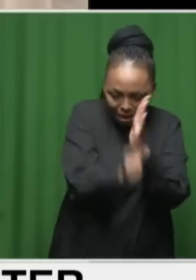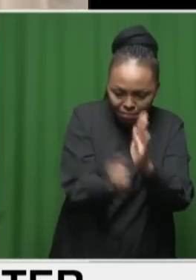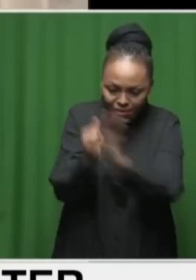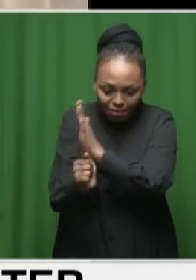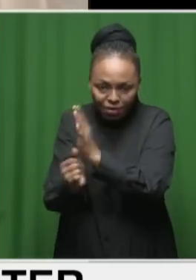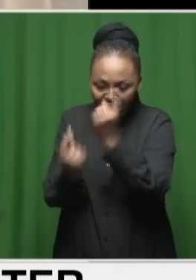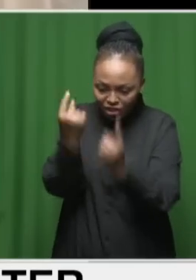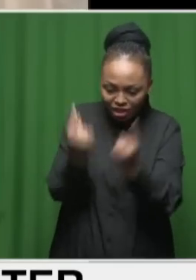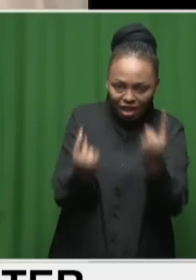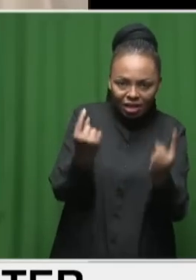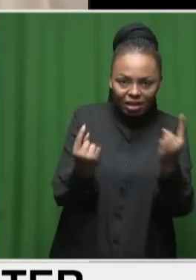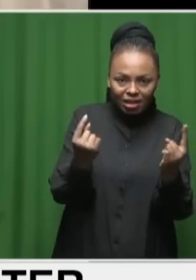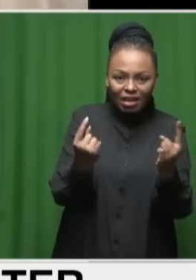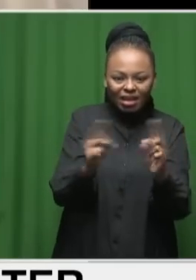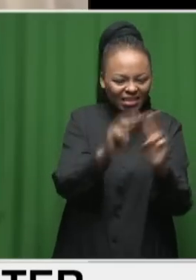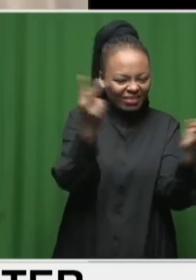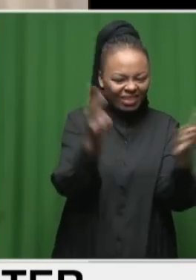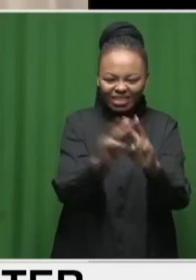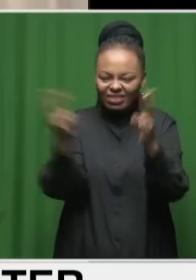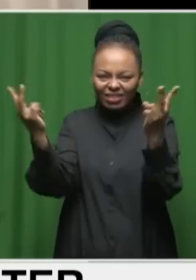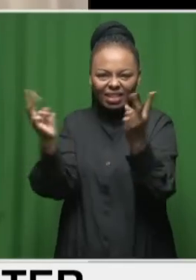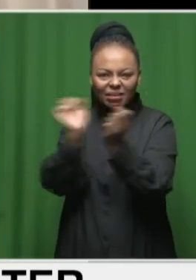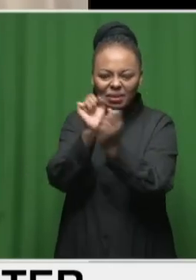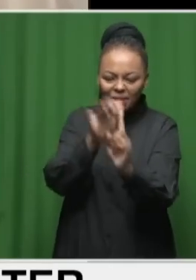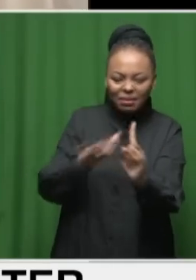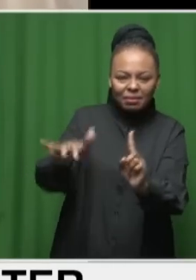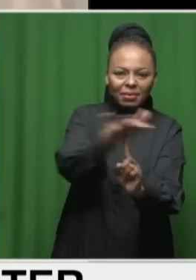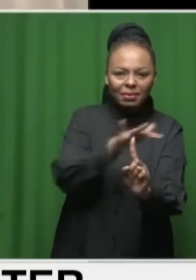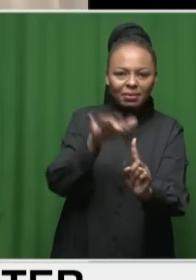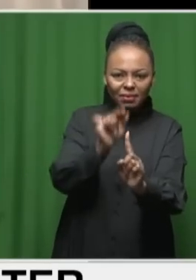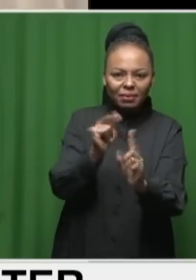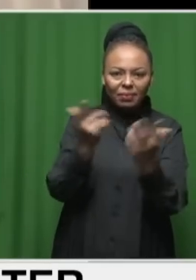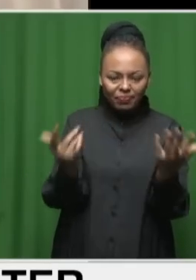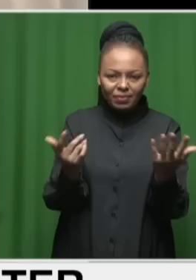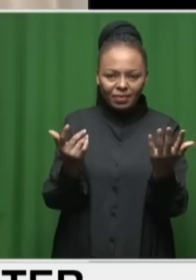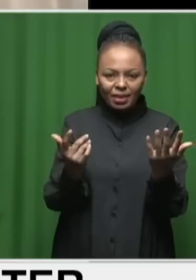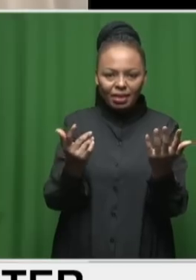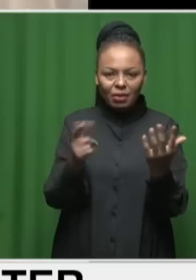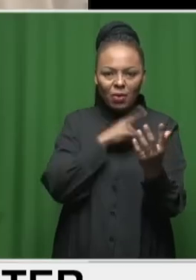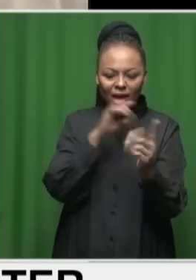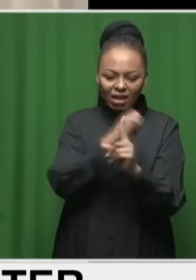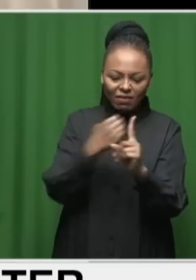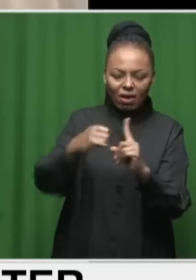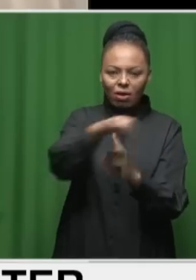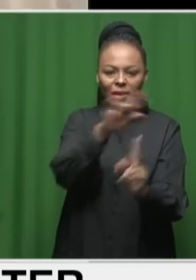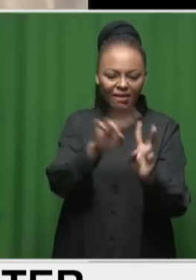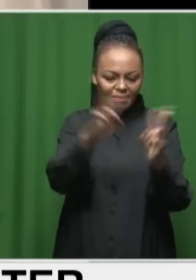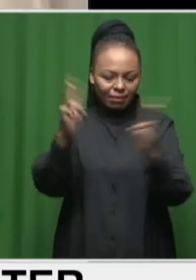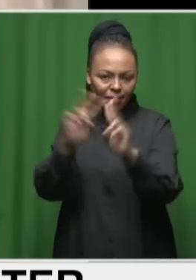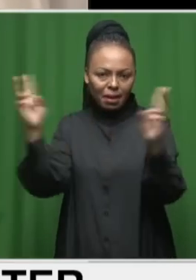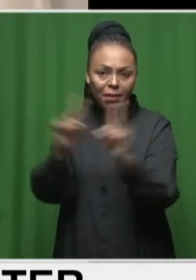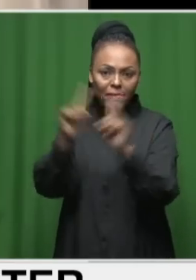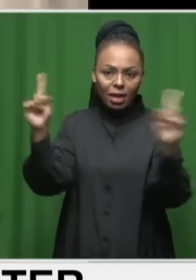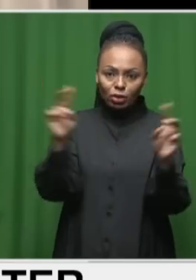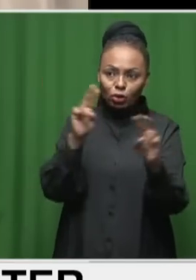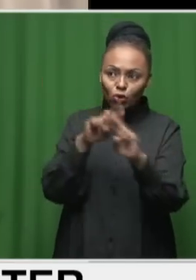from the different prisons prisoners because of gang affiliation. But don't